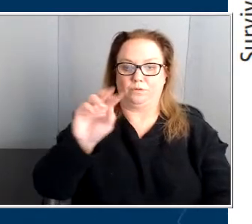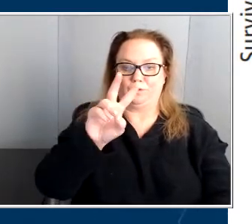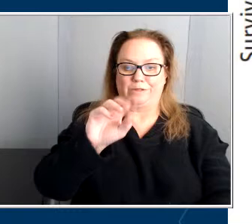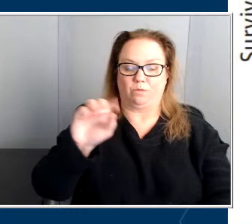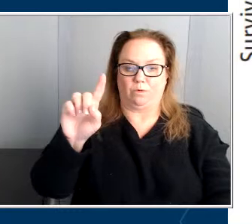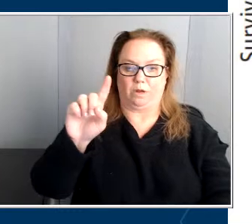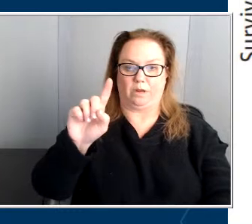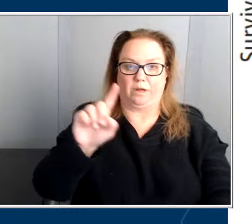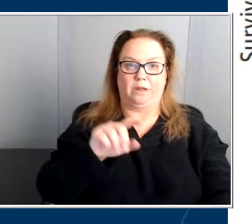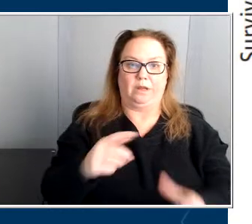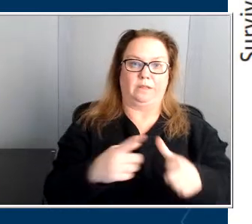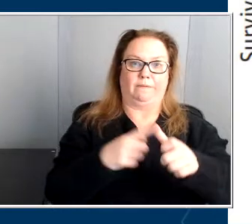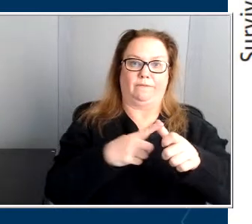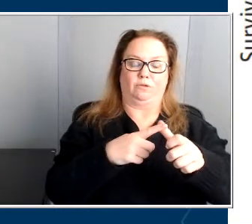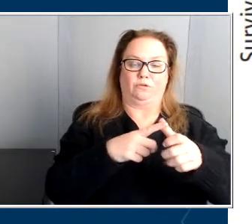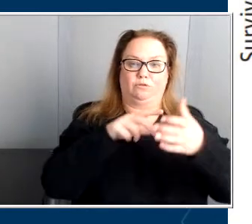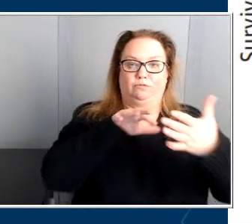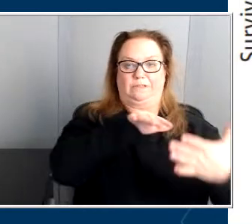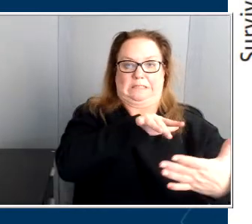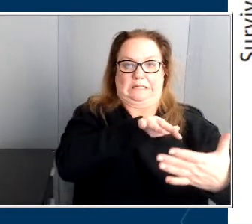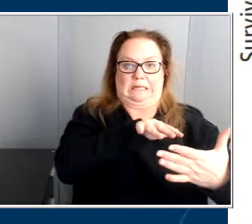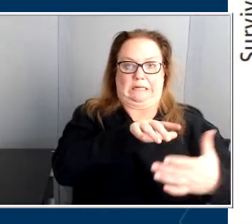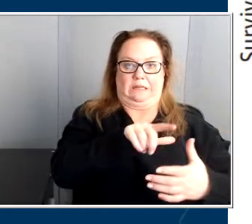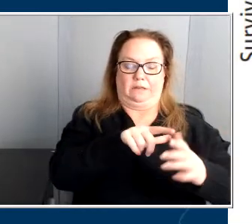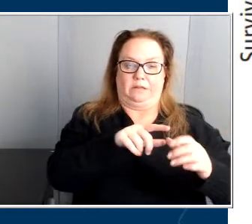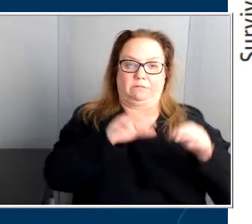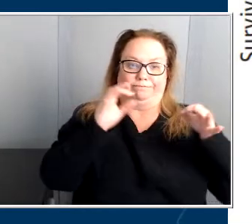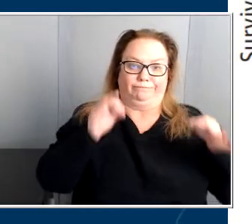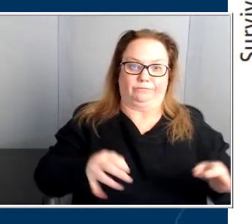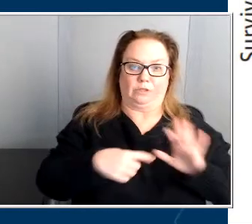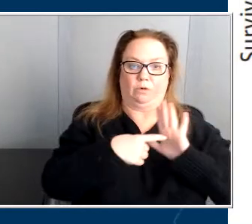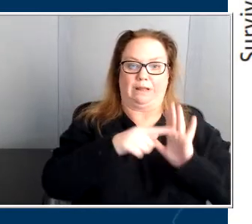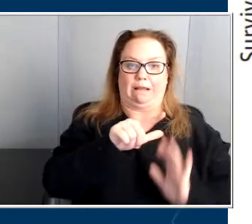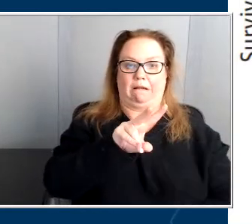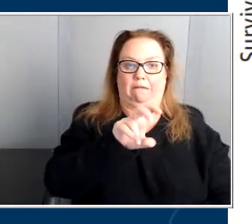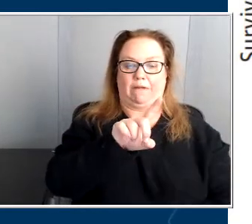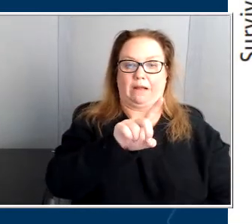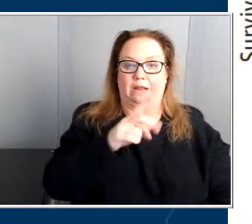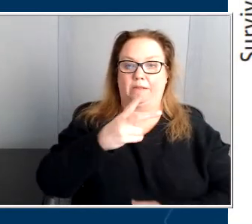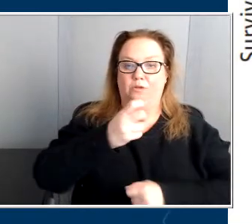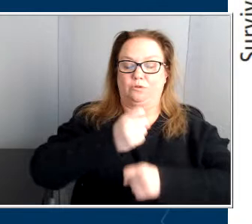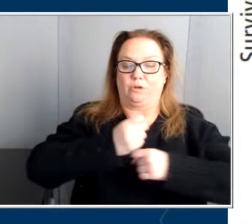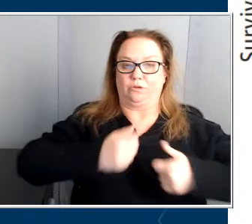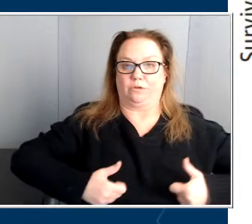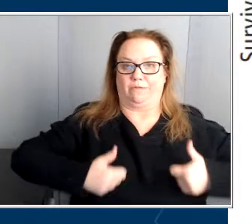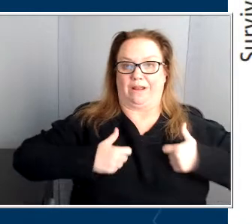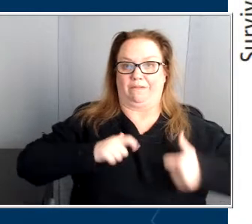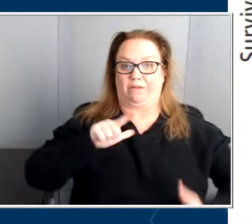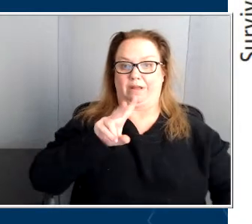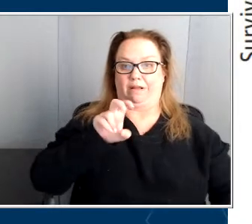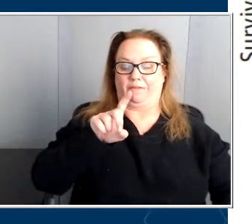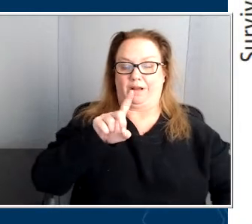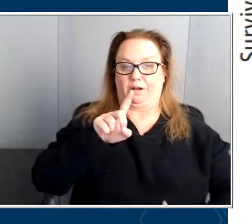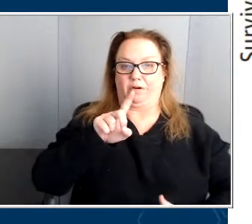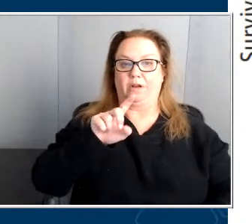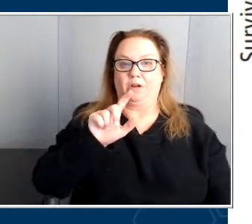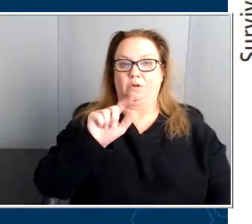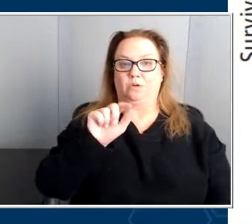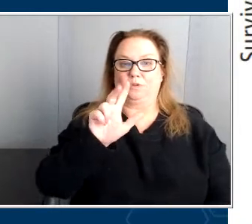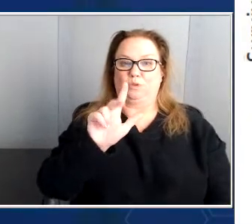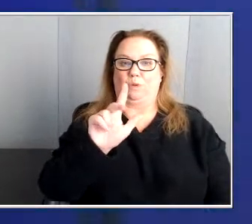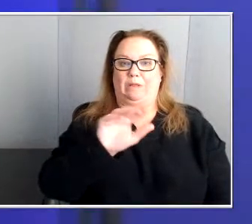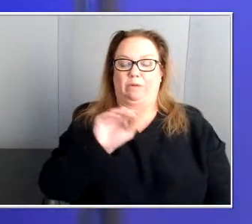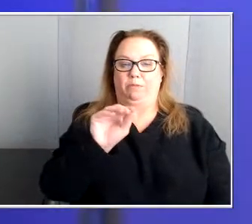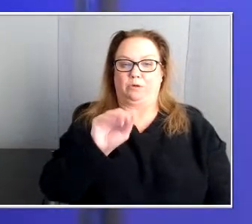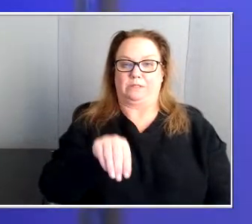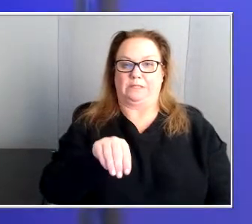first definitive LVAD study, our 2-year survivals in the LVAD group were 23%, and the optimal